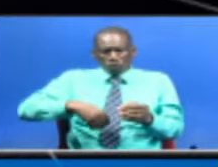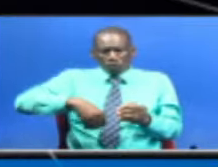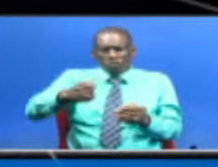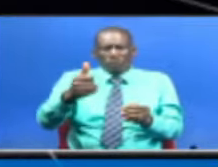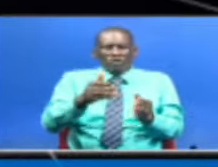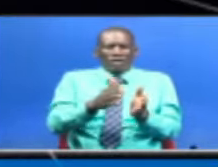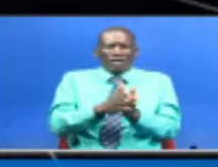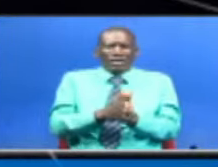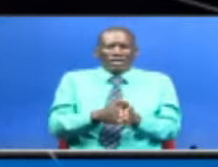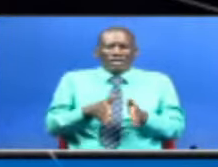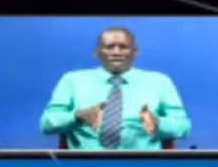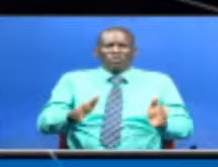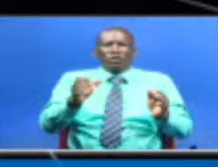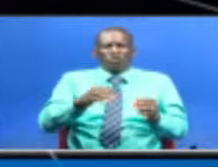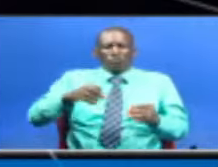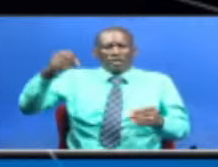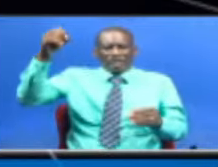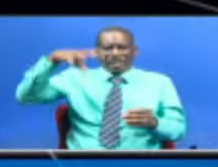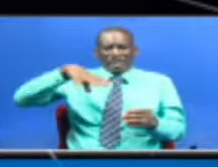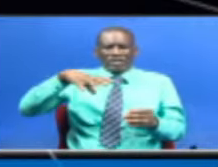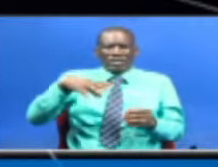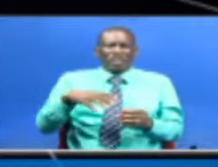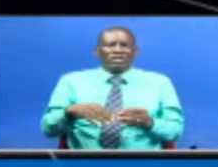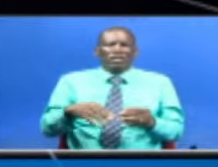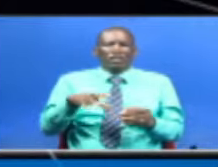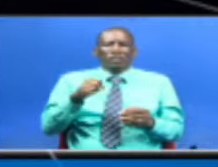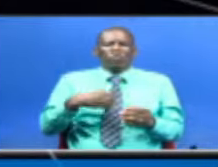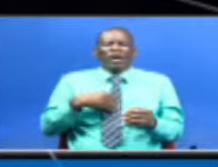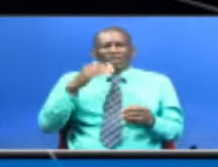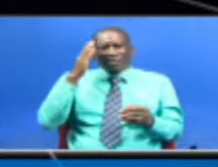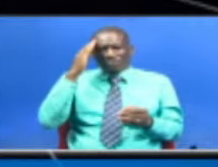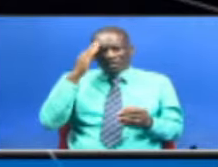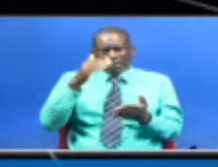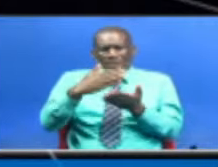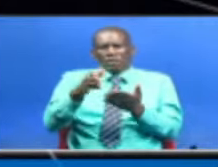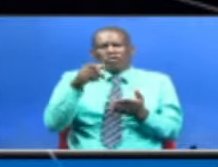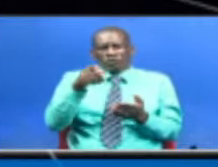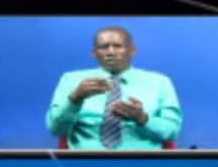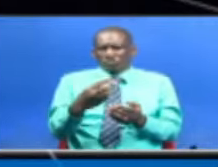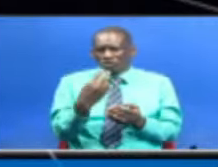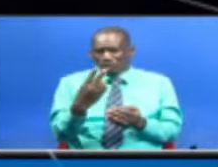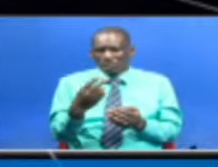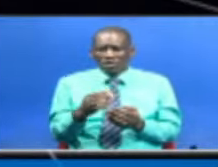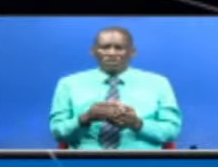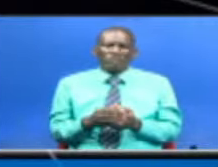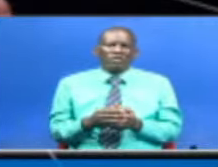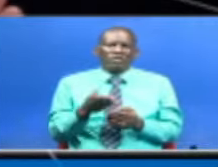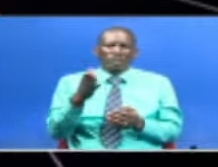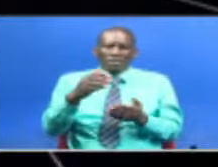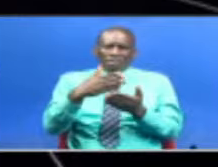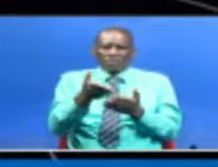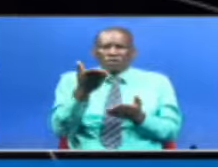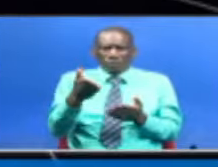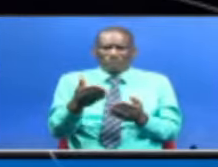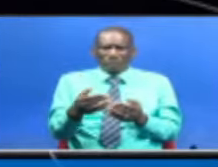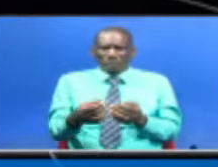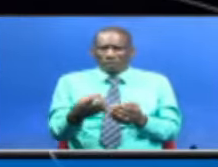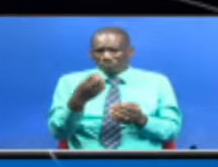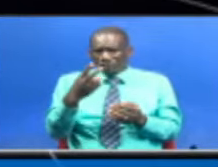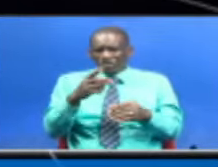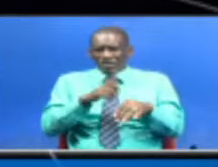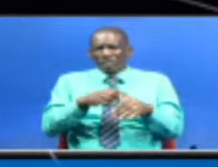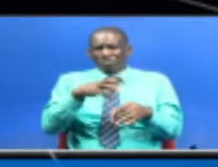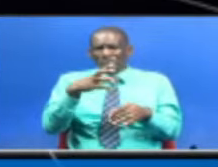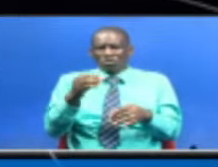and in terms of energy imports, right? So I think part of this we see at the pump, part of it we see when we go to the